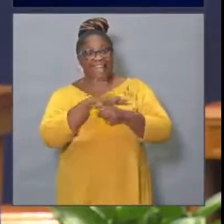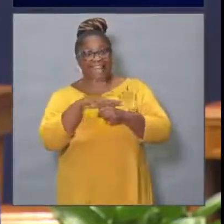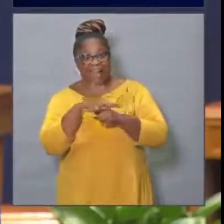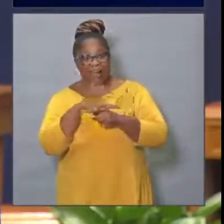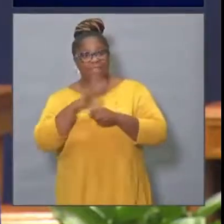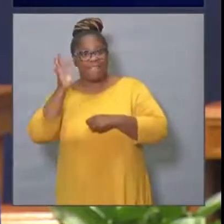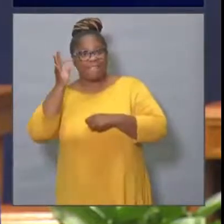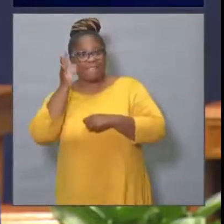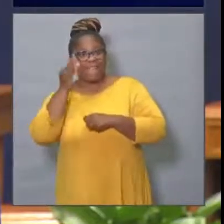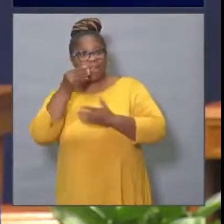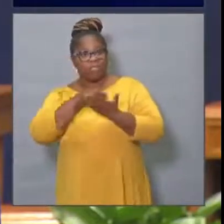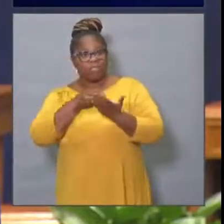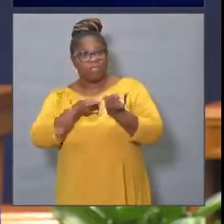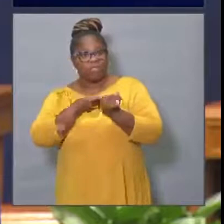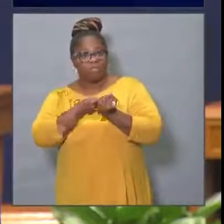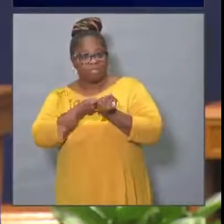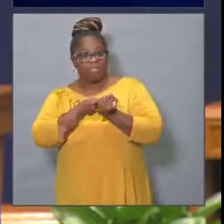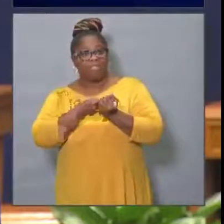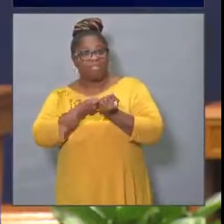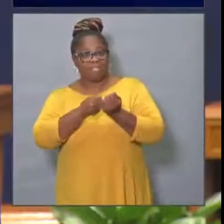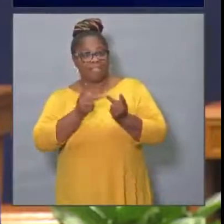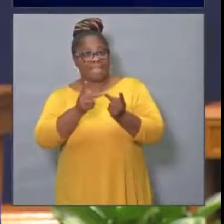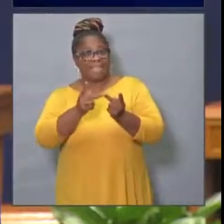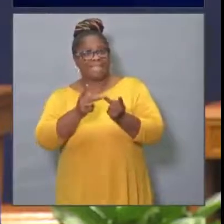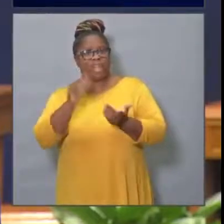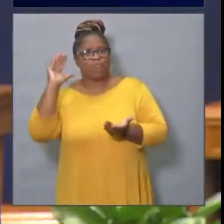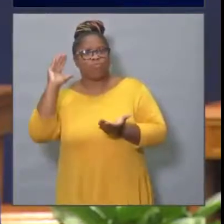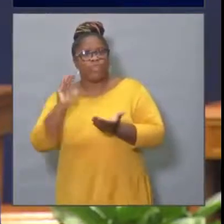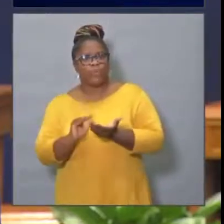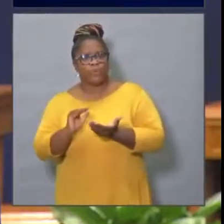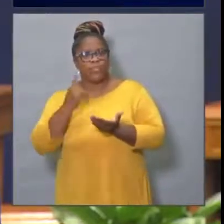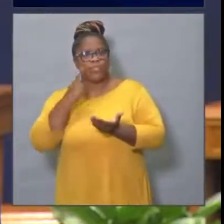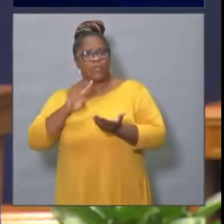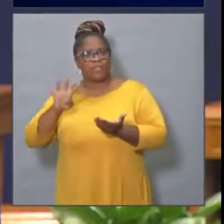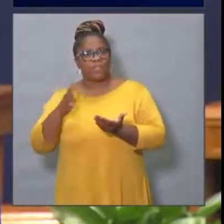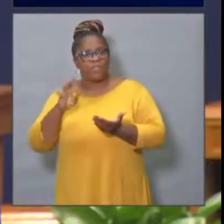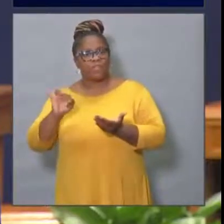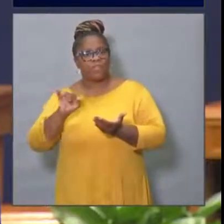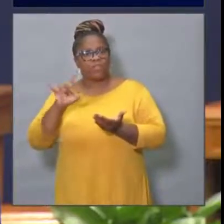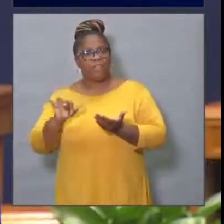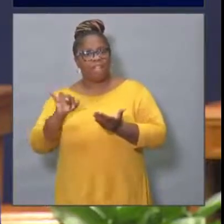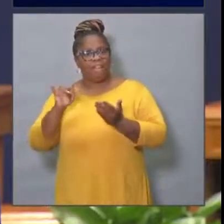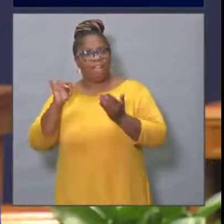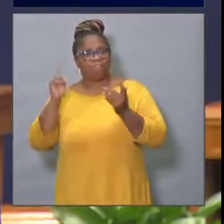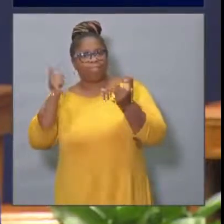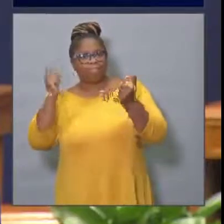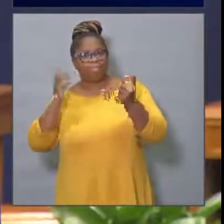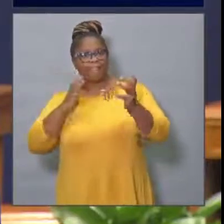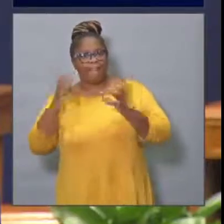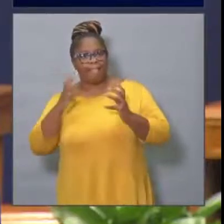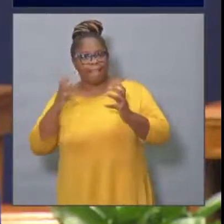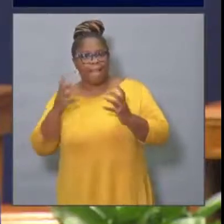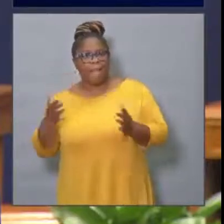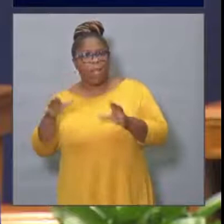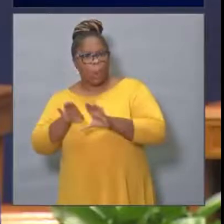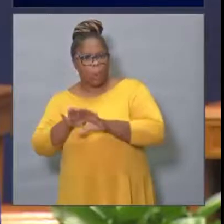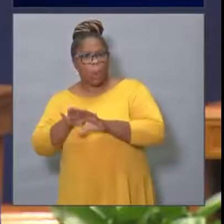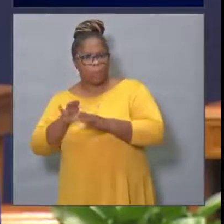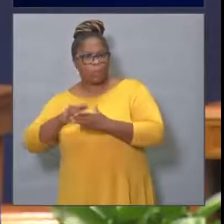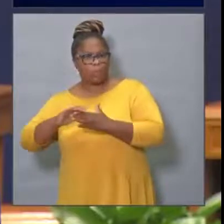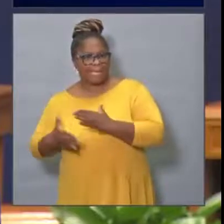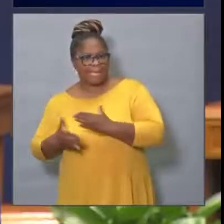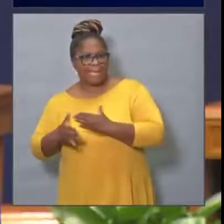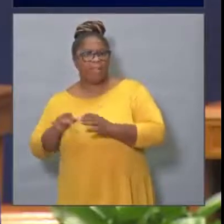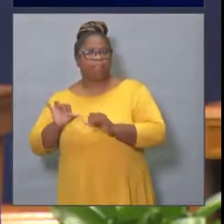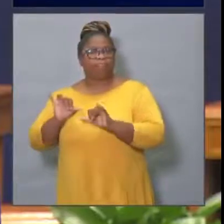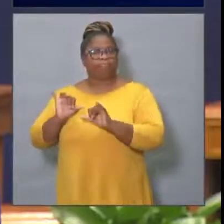had reduced testing availability over the July 4th holiday weekend for planned closures. This shortage of testing and the reduction in